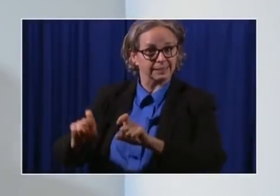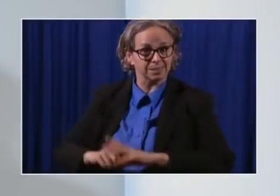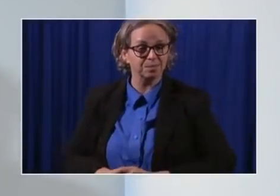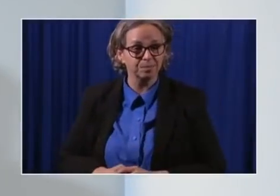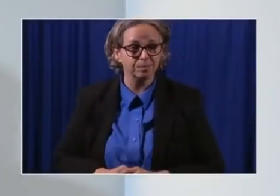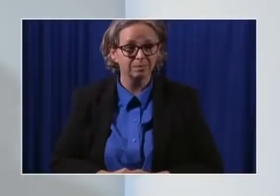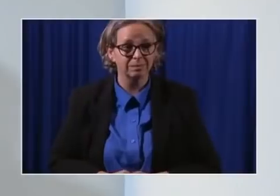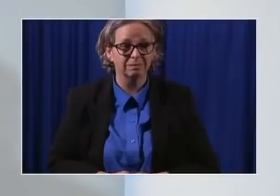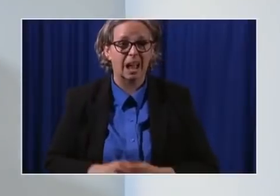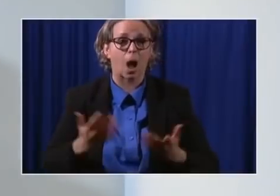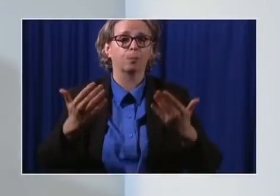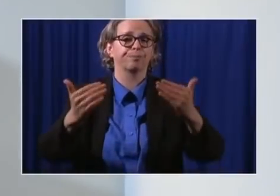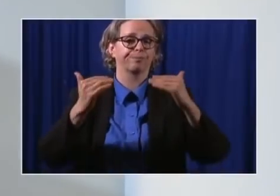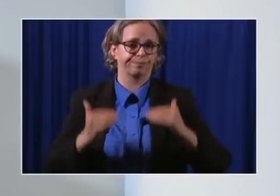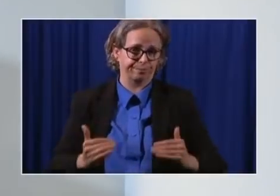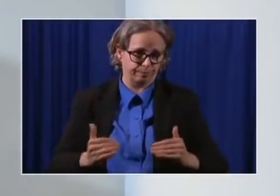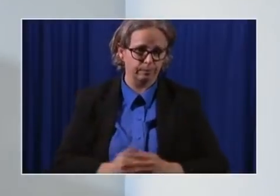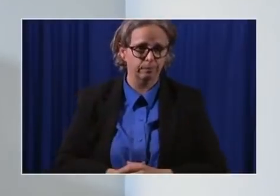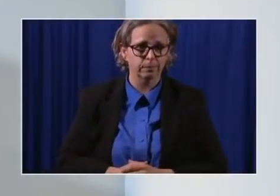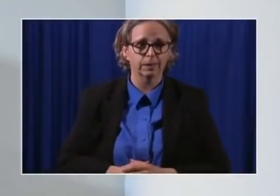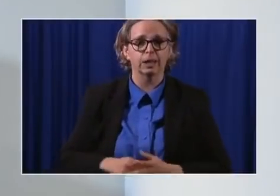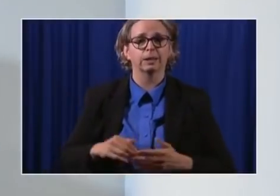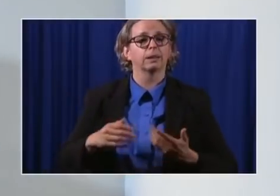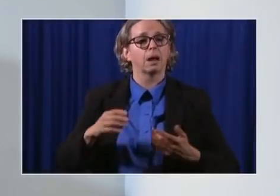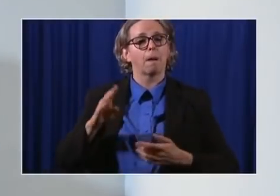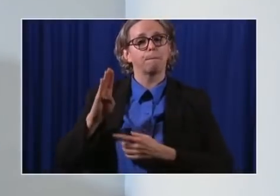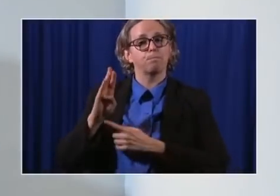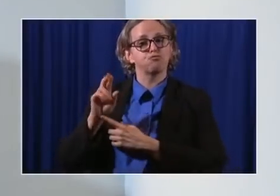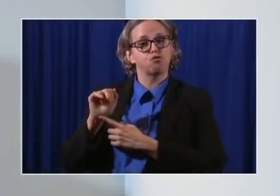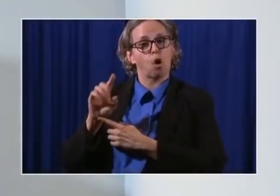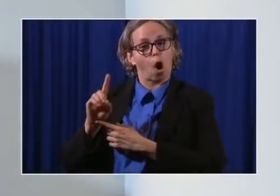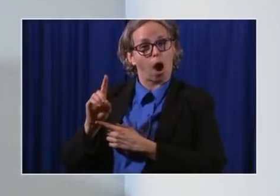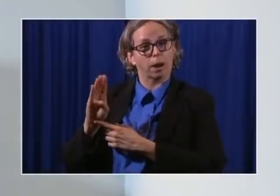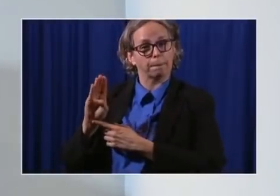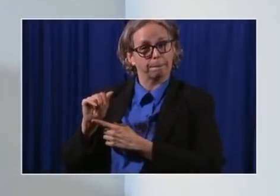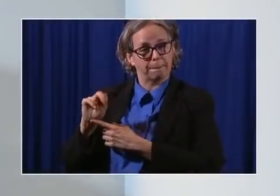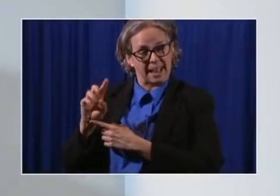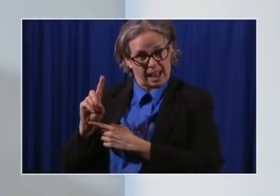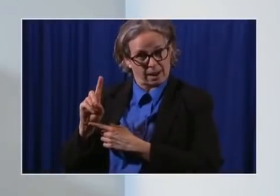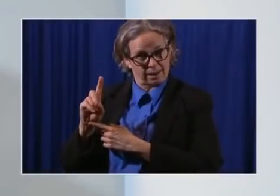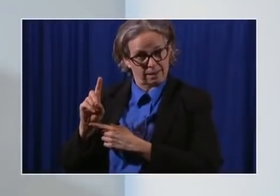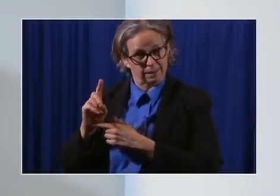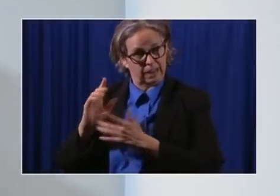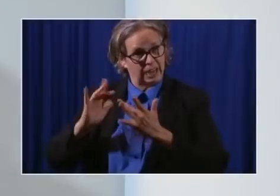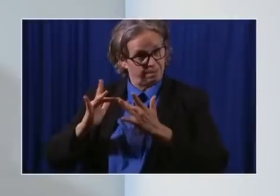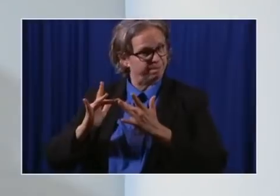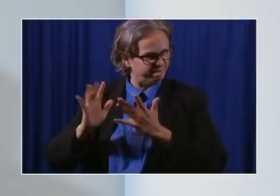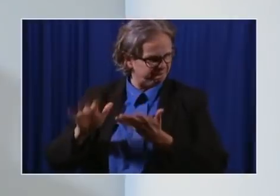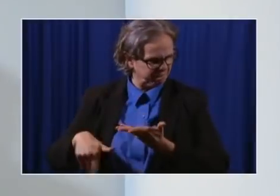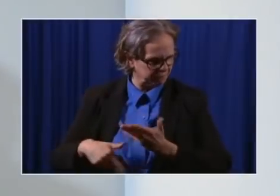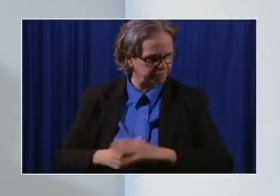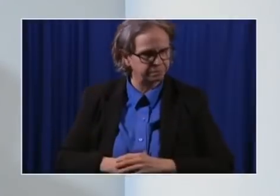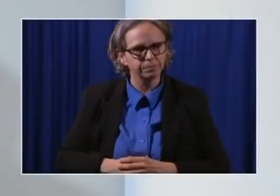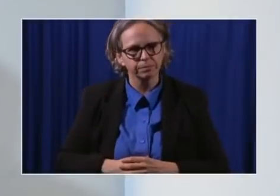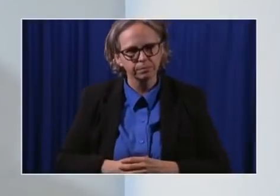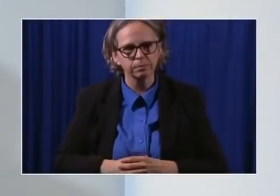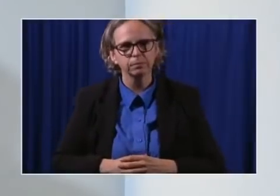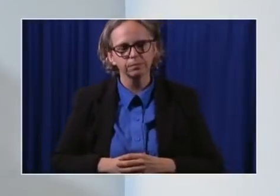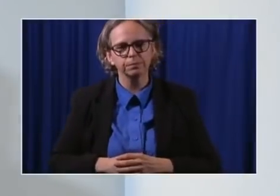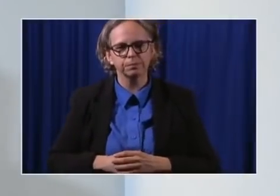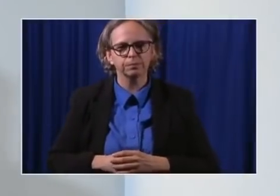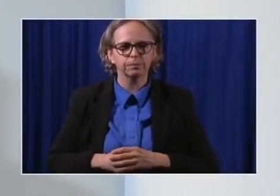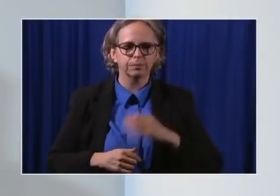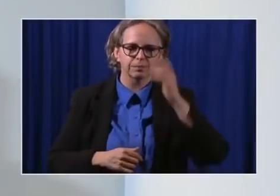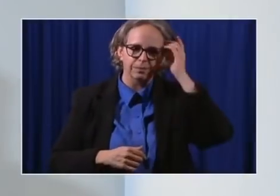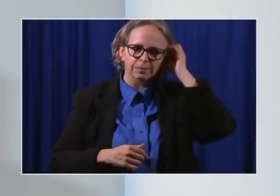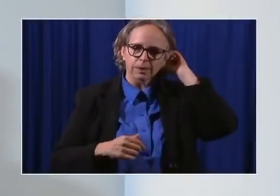As we know, what we discuss here every day that we're with you, and the days even that we are aggressively in this state. The citizens,